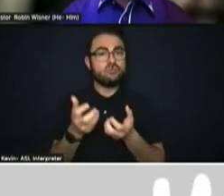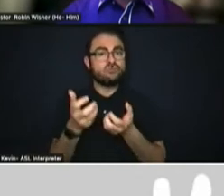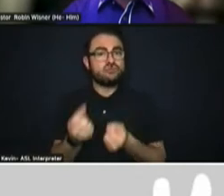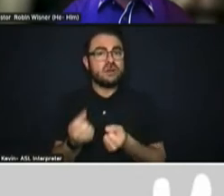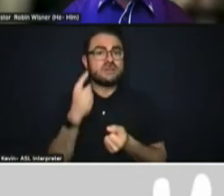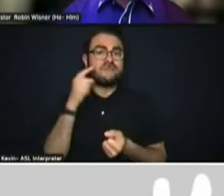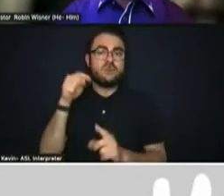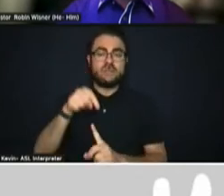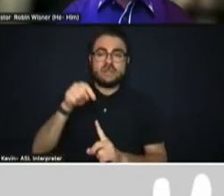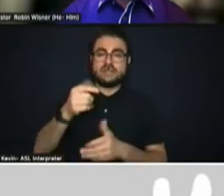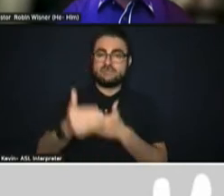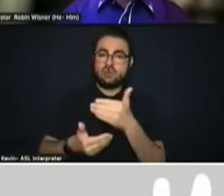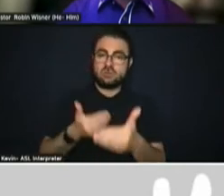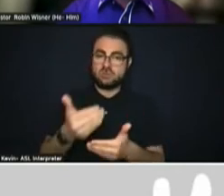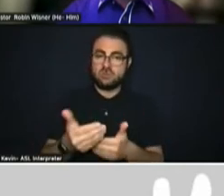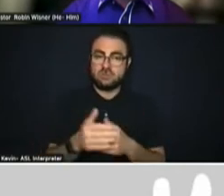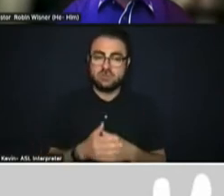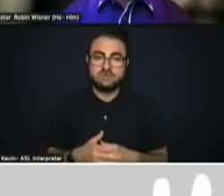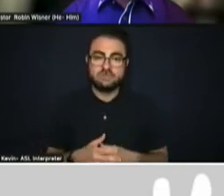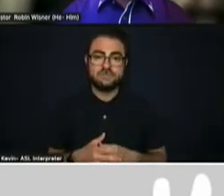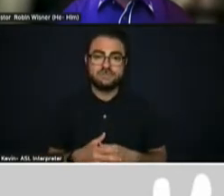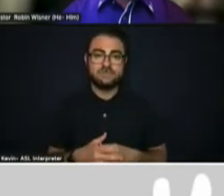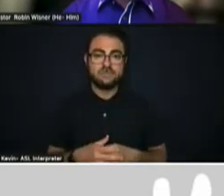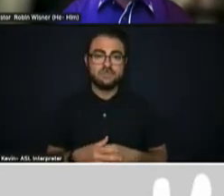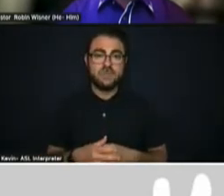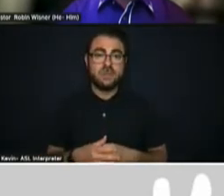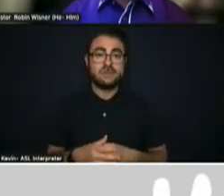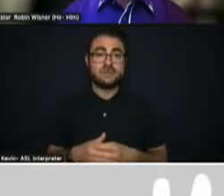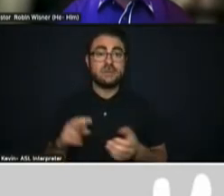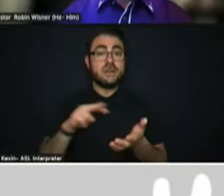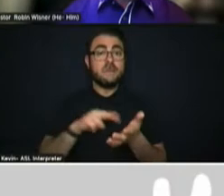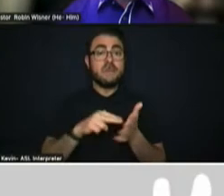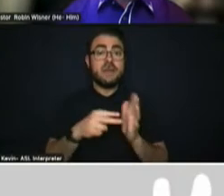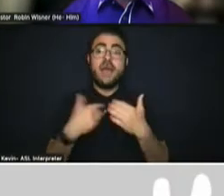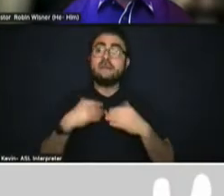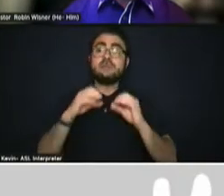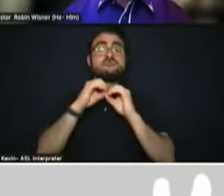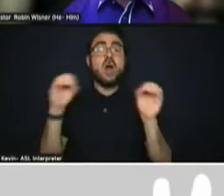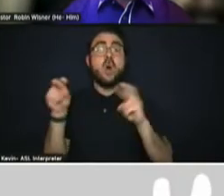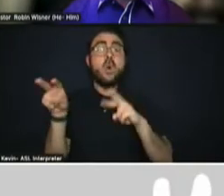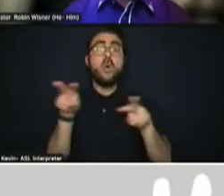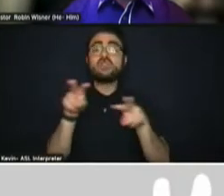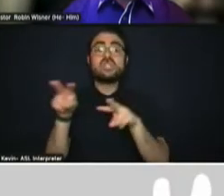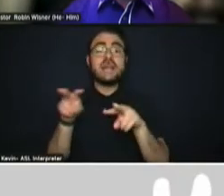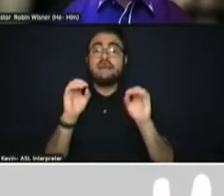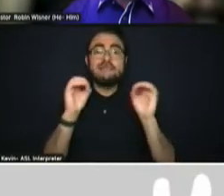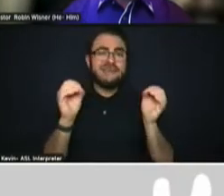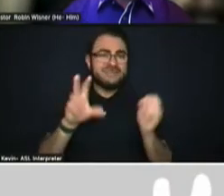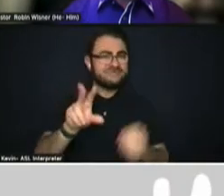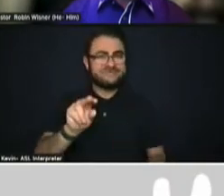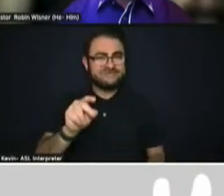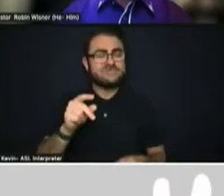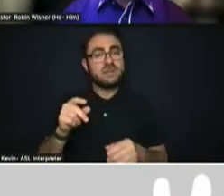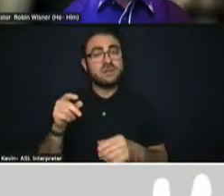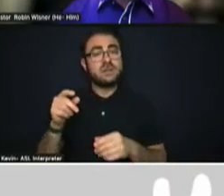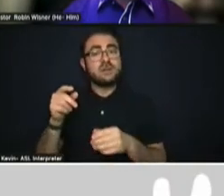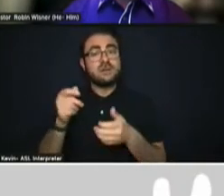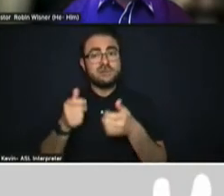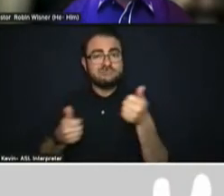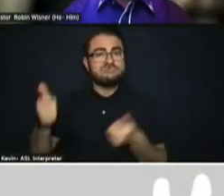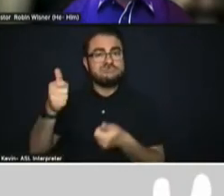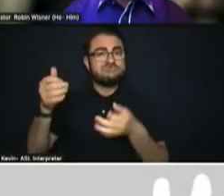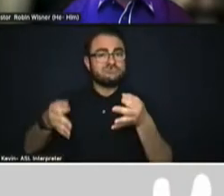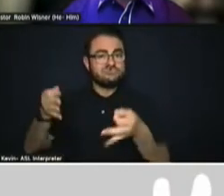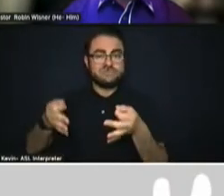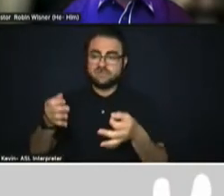terms that it's not without oversight. Judge Simon is still seized of the case. The Department of Justice is still seized